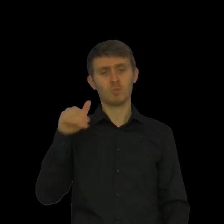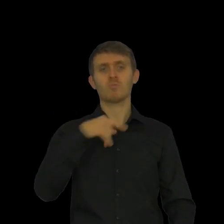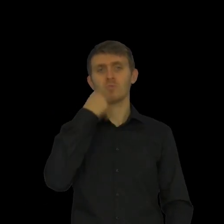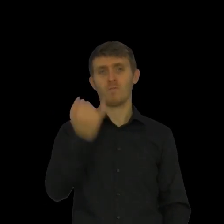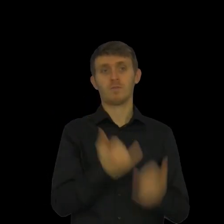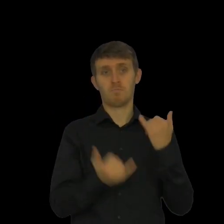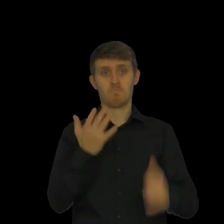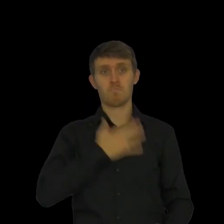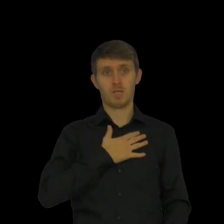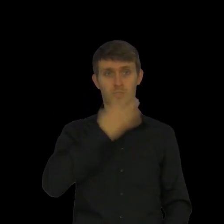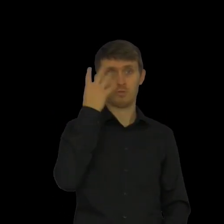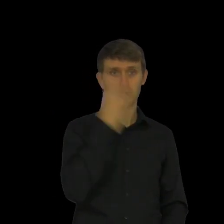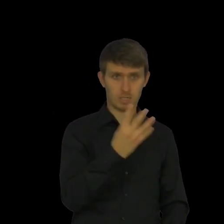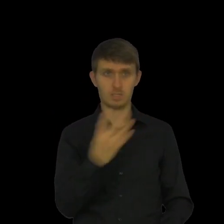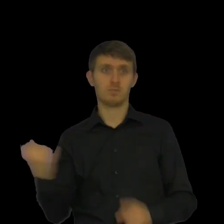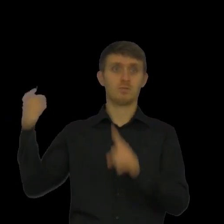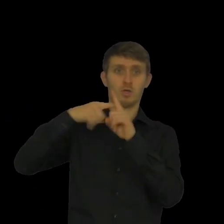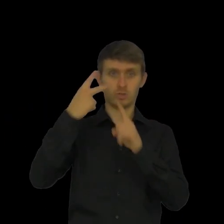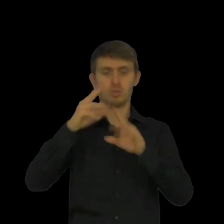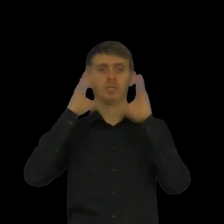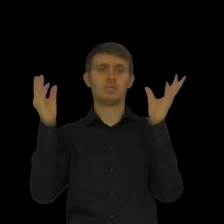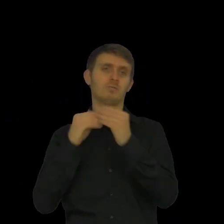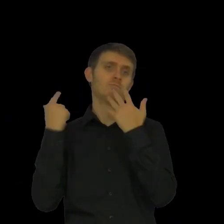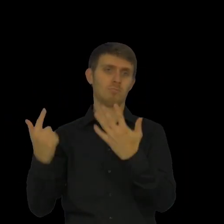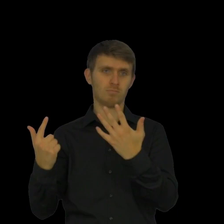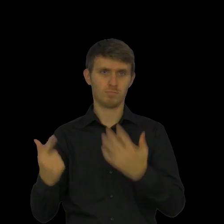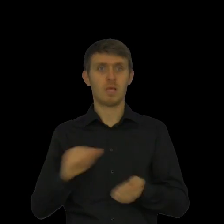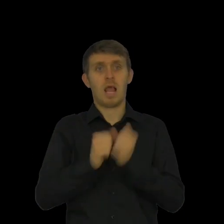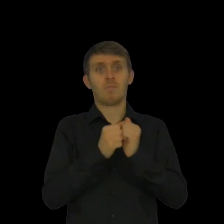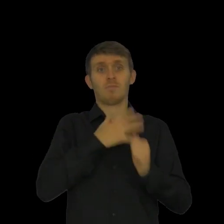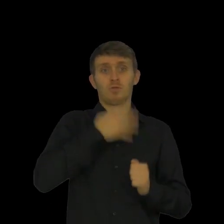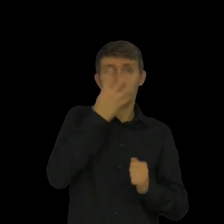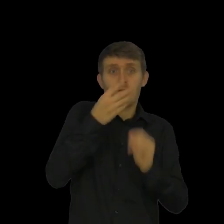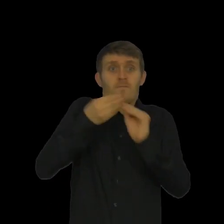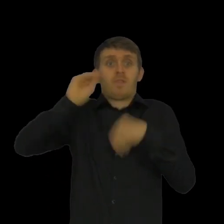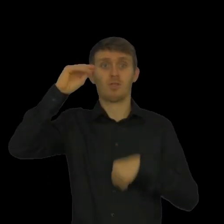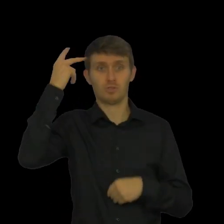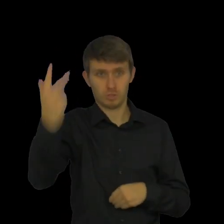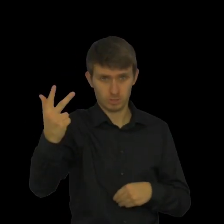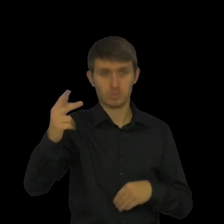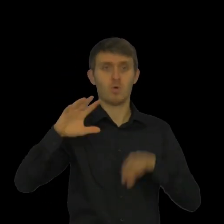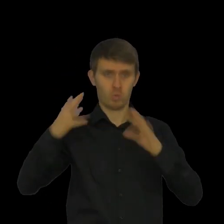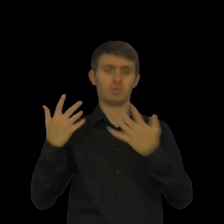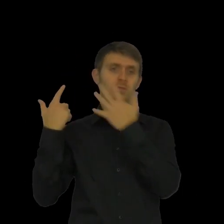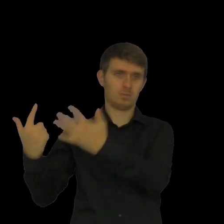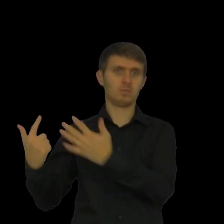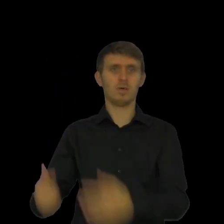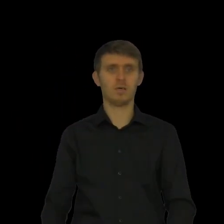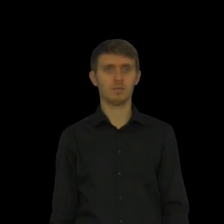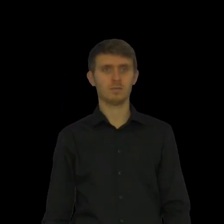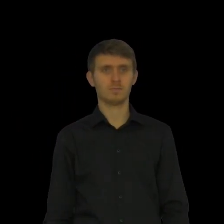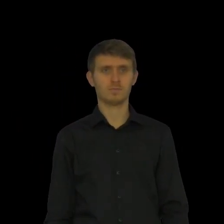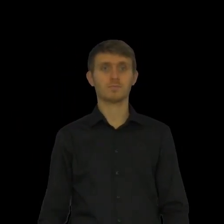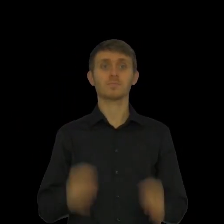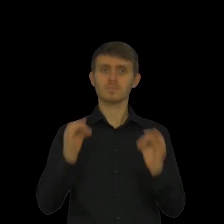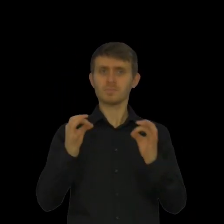seven so you could say if I have four and I get three more I get seven or if I increase four by three I also get